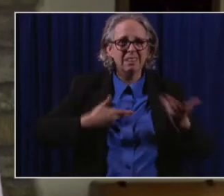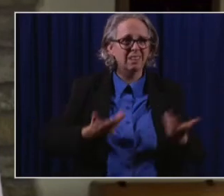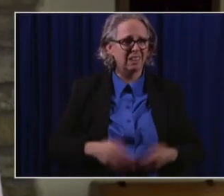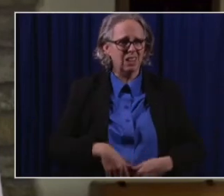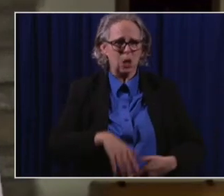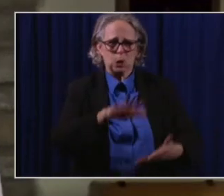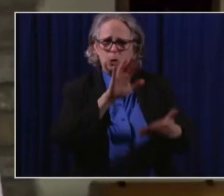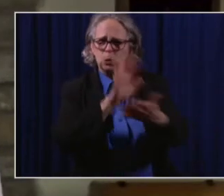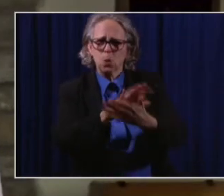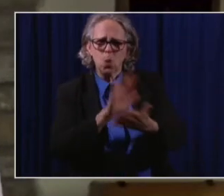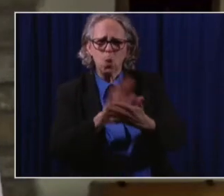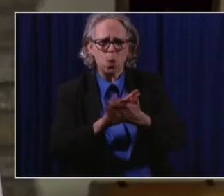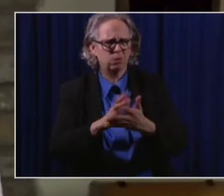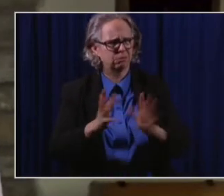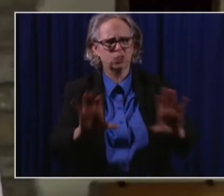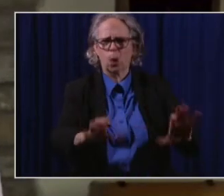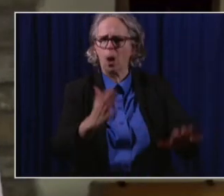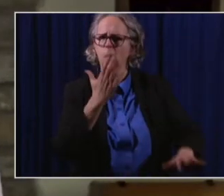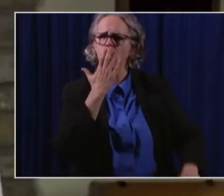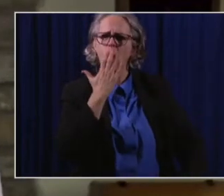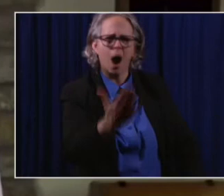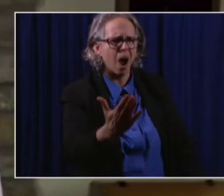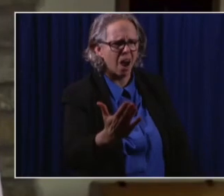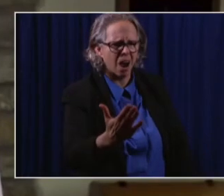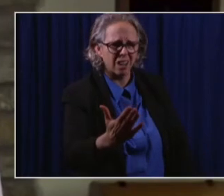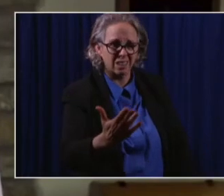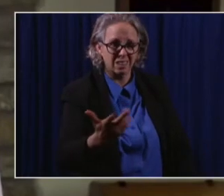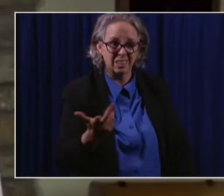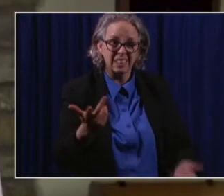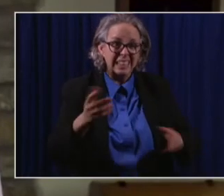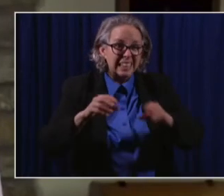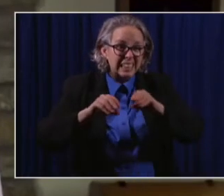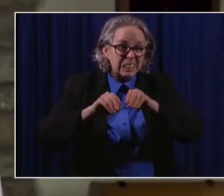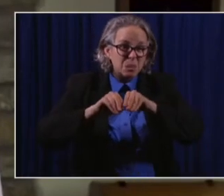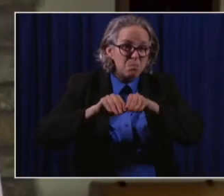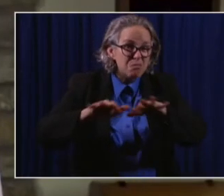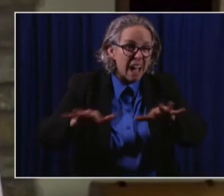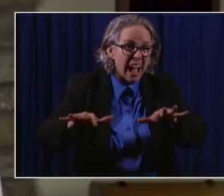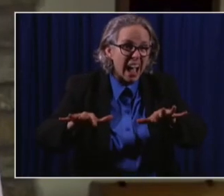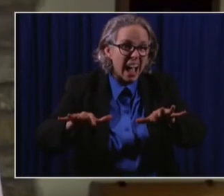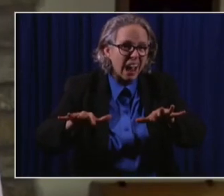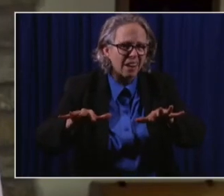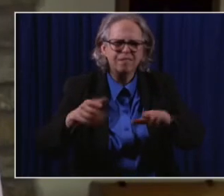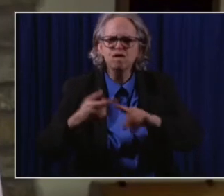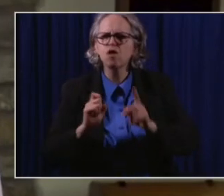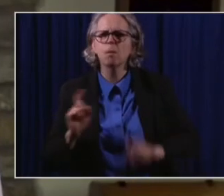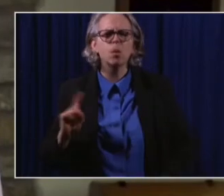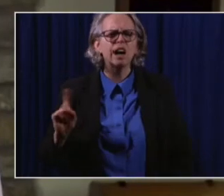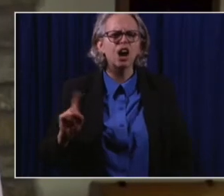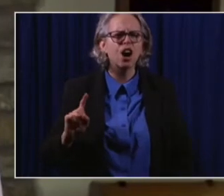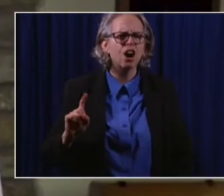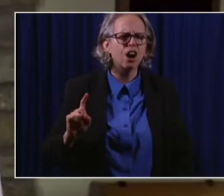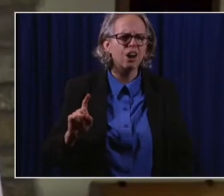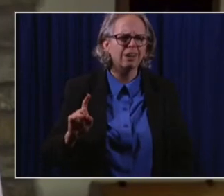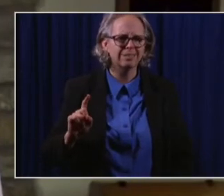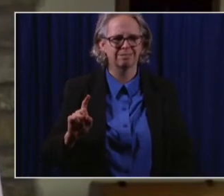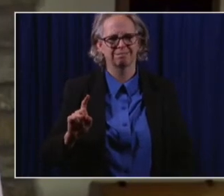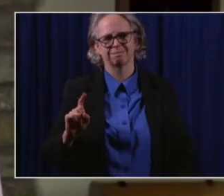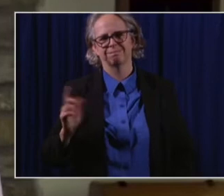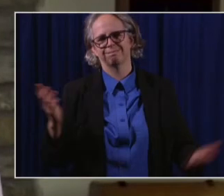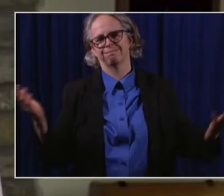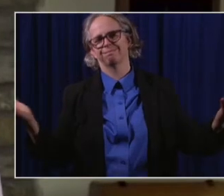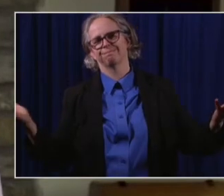But what they are seeing is spread, sometimes connected with the schools, in social gatherings, but